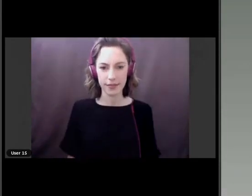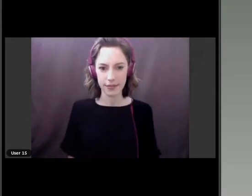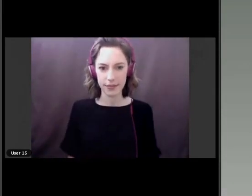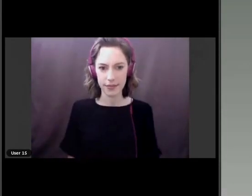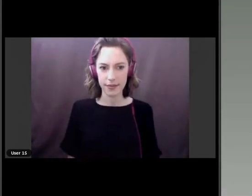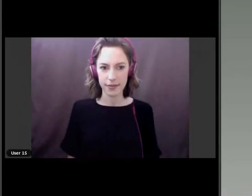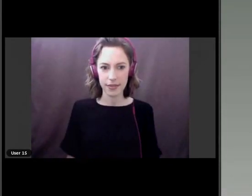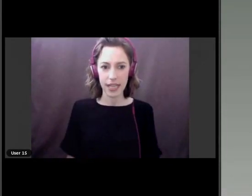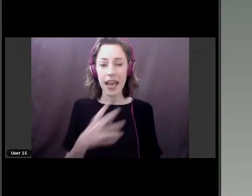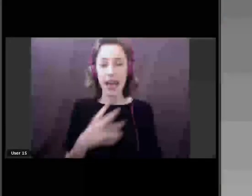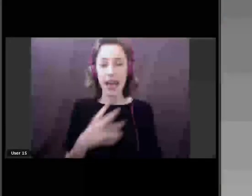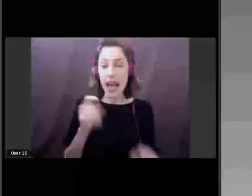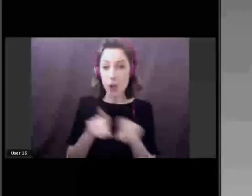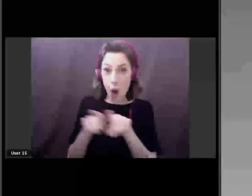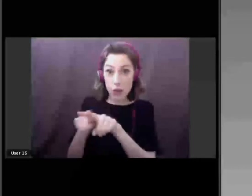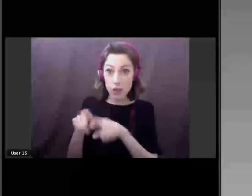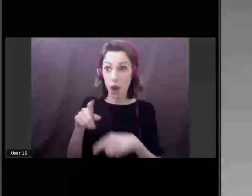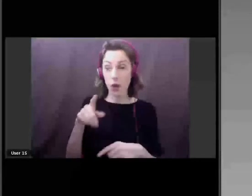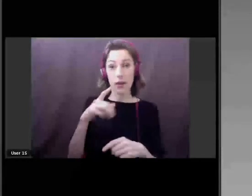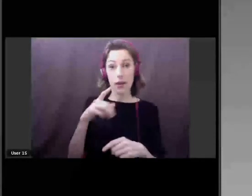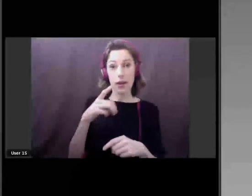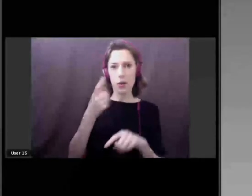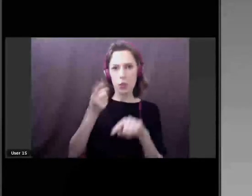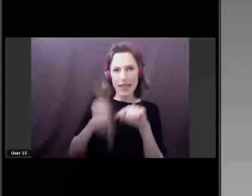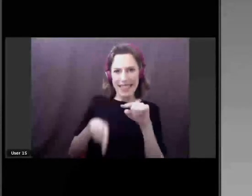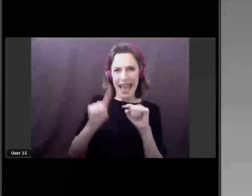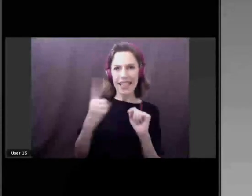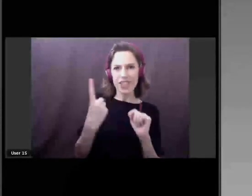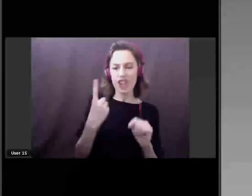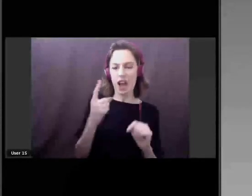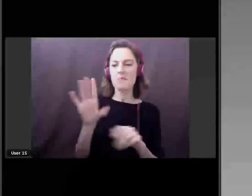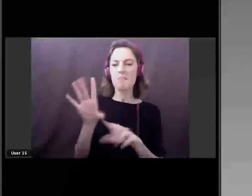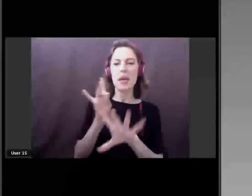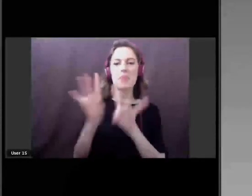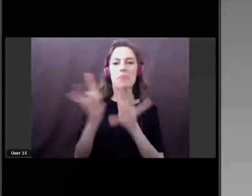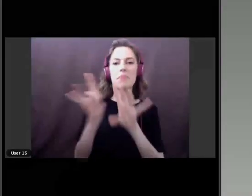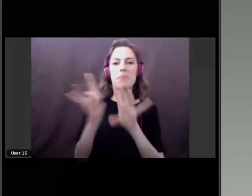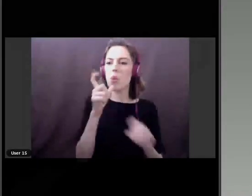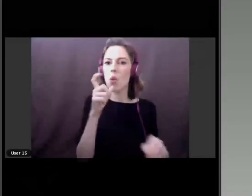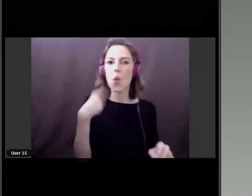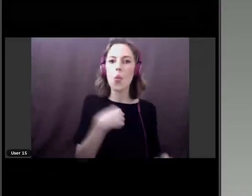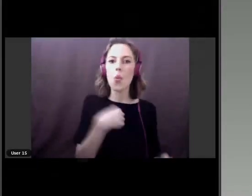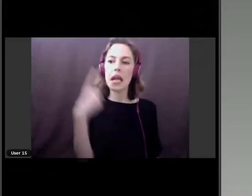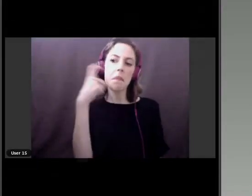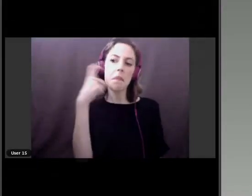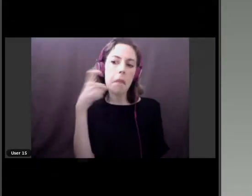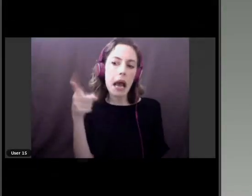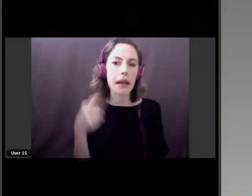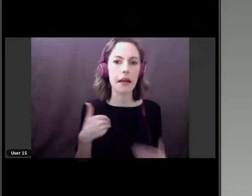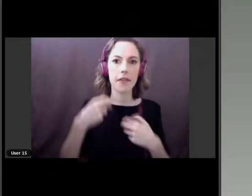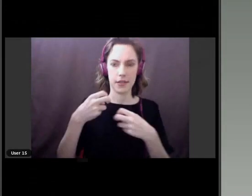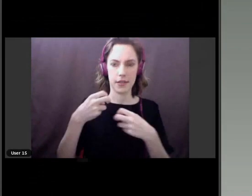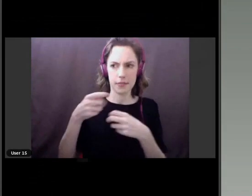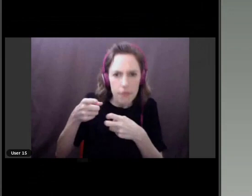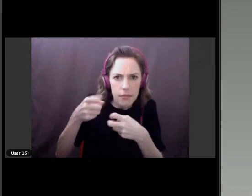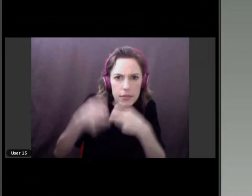actually would benefit from additional testing. So the important thing is that screening is really the first step, and it's never intended to be the only